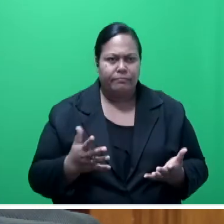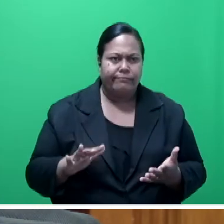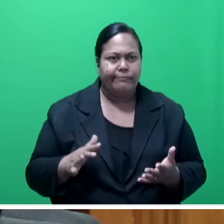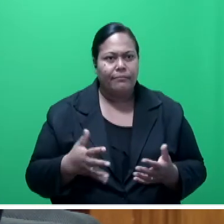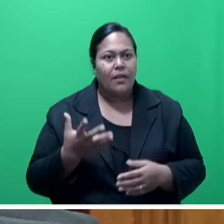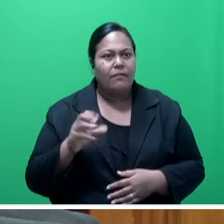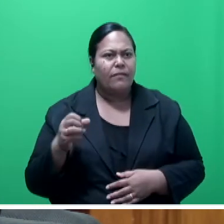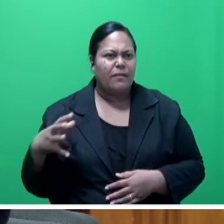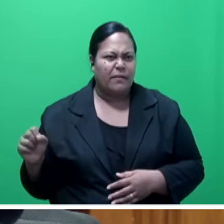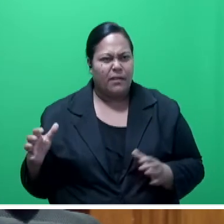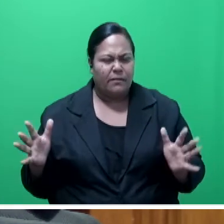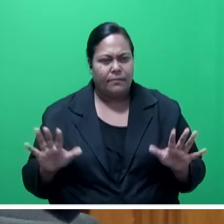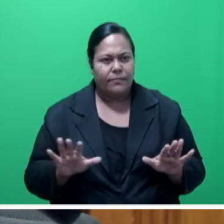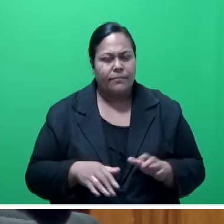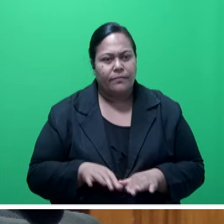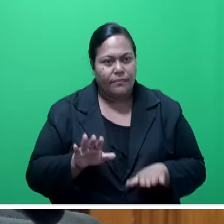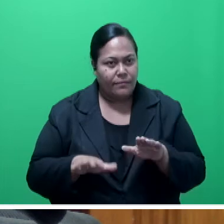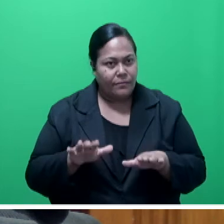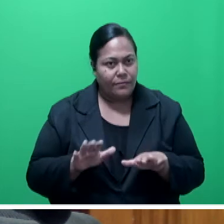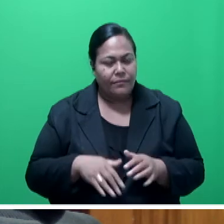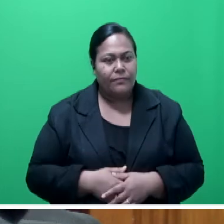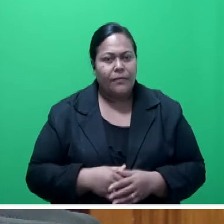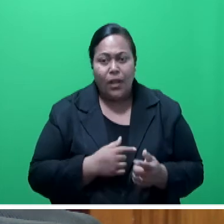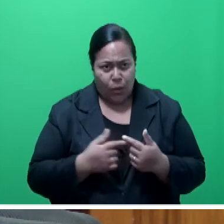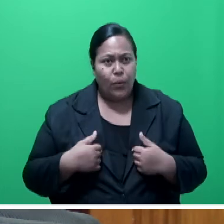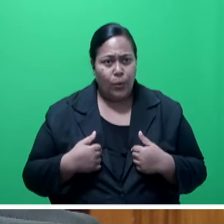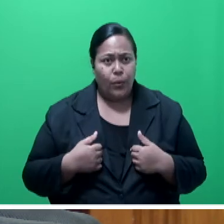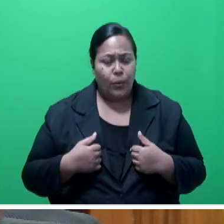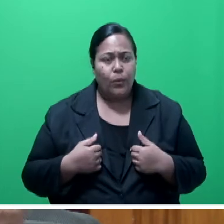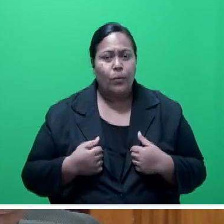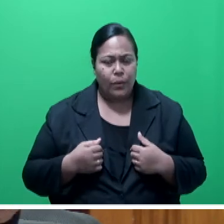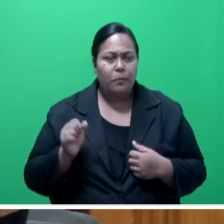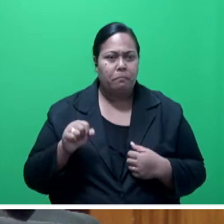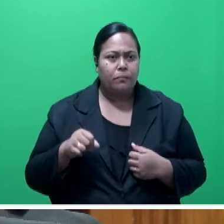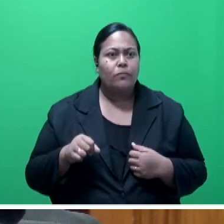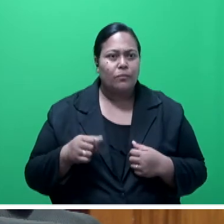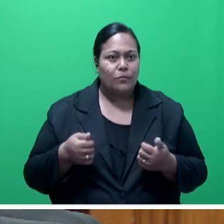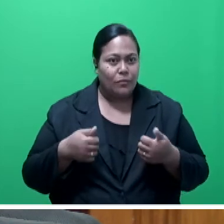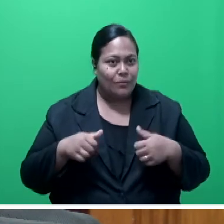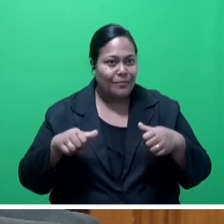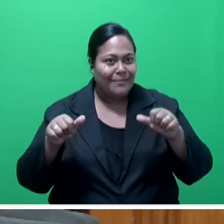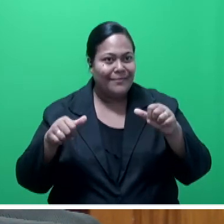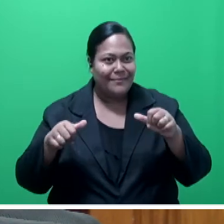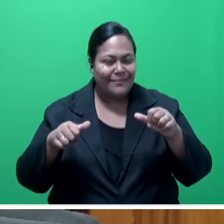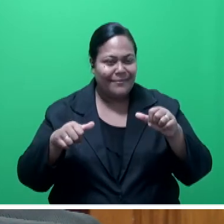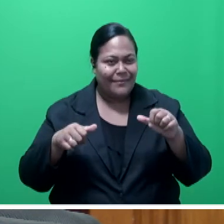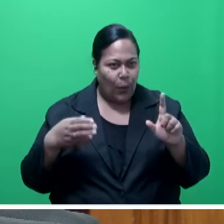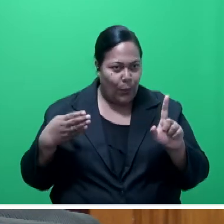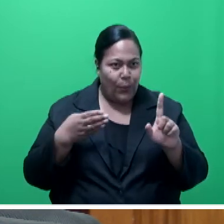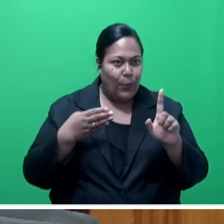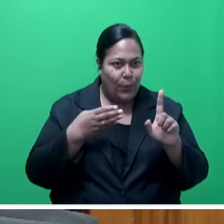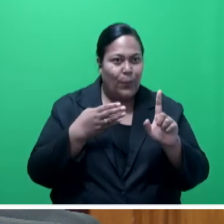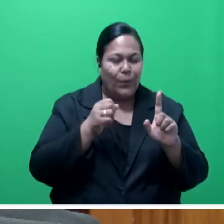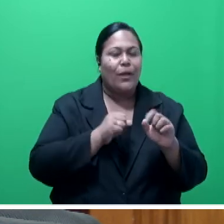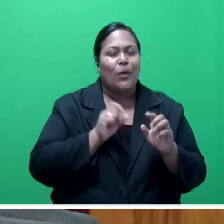Speaker, we are well on track in terms of improving the genetic material, and we have plans for for example, we're doing